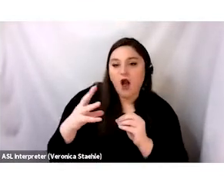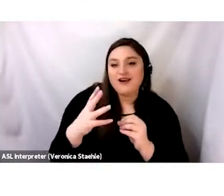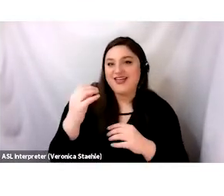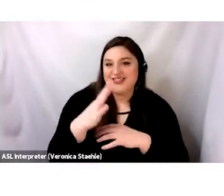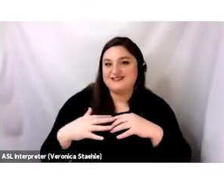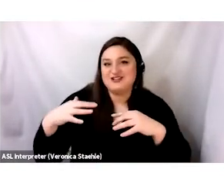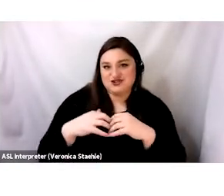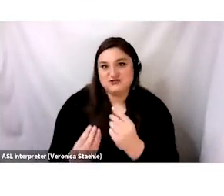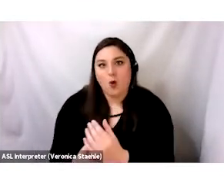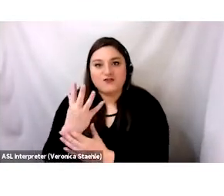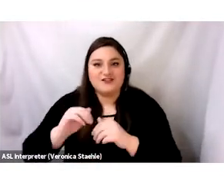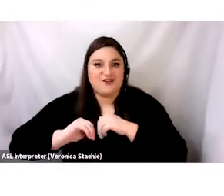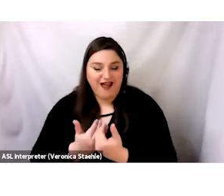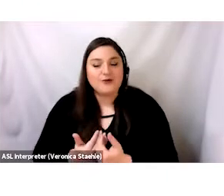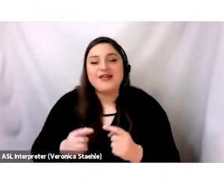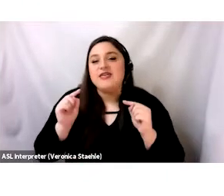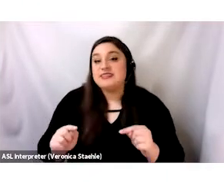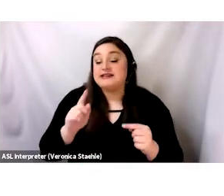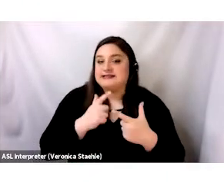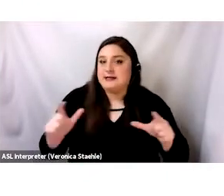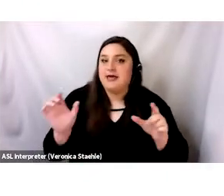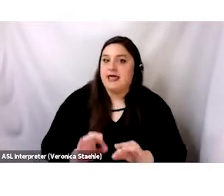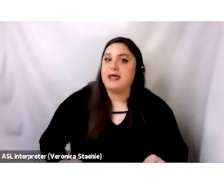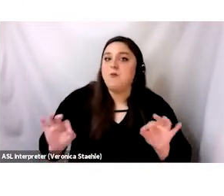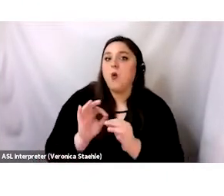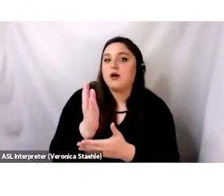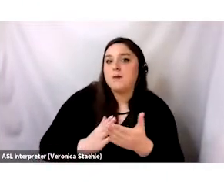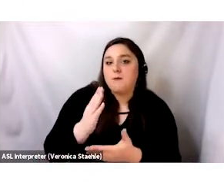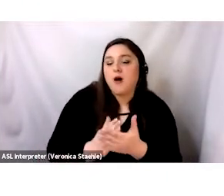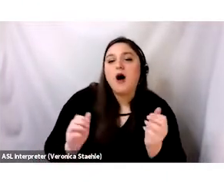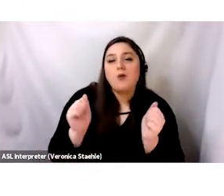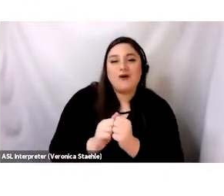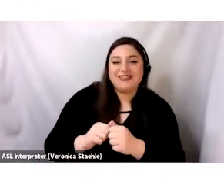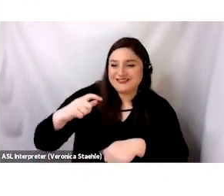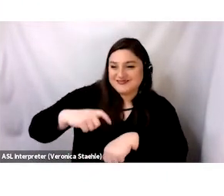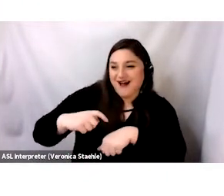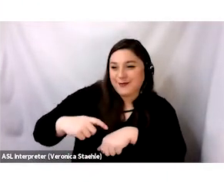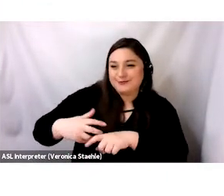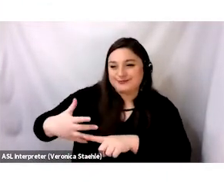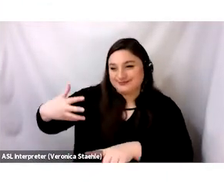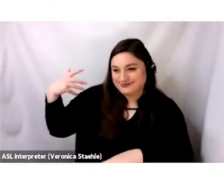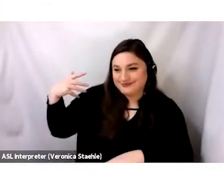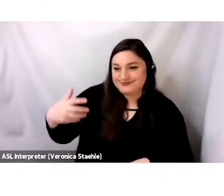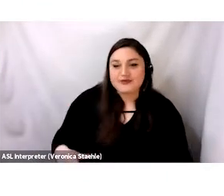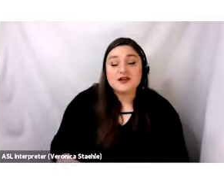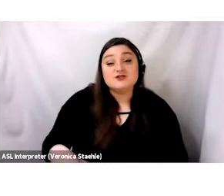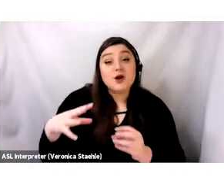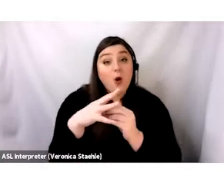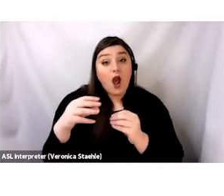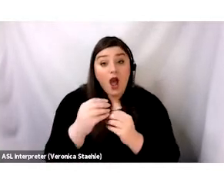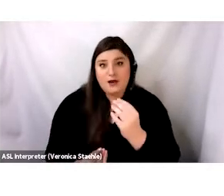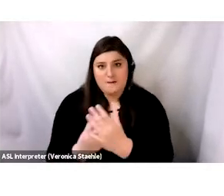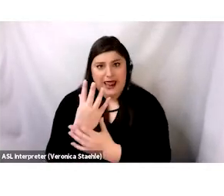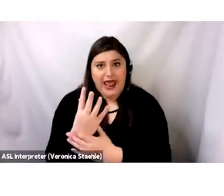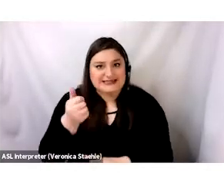really the largest piece of cotton history when you look at it from a perspective of geological time. So cotton